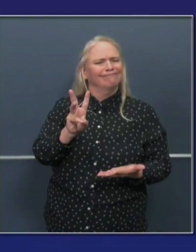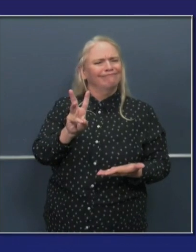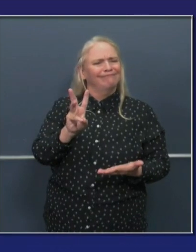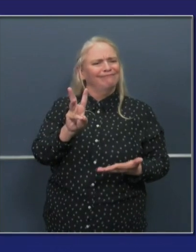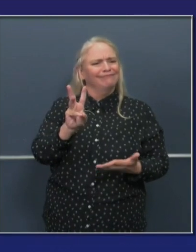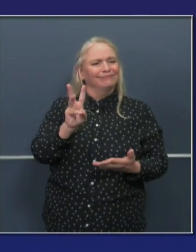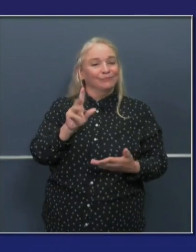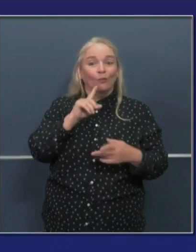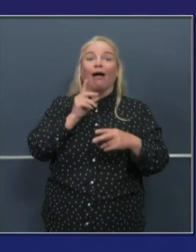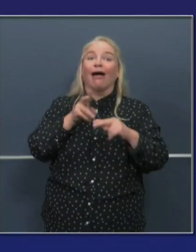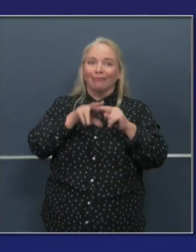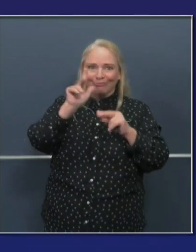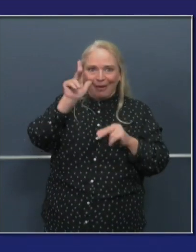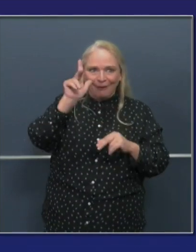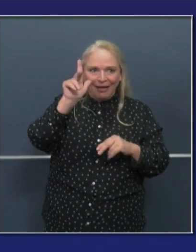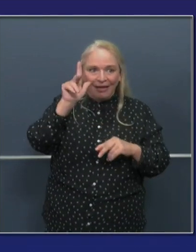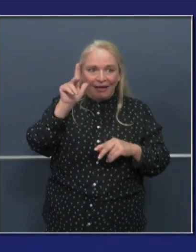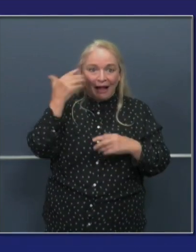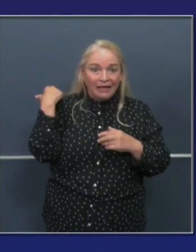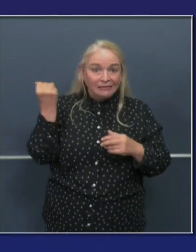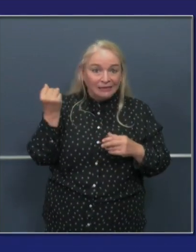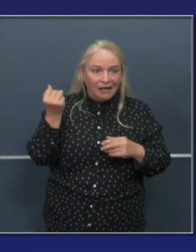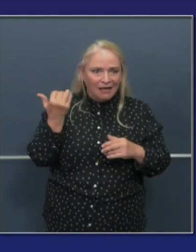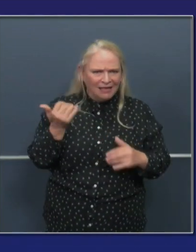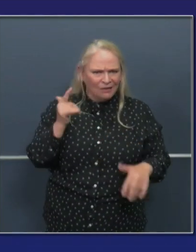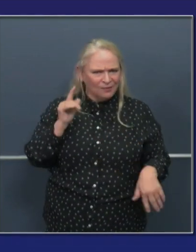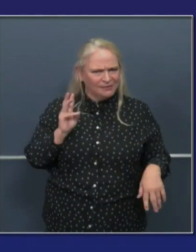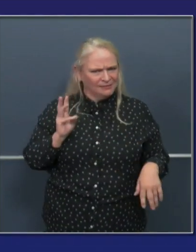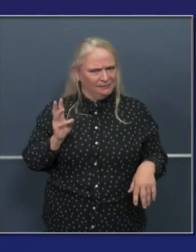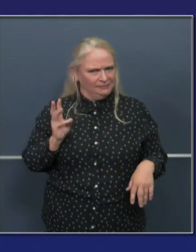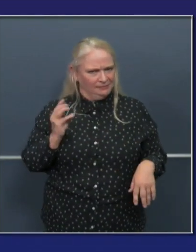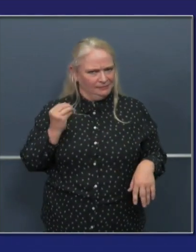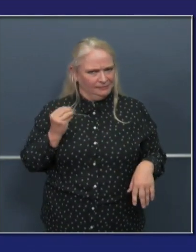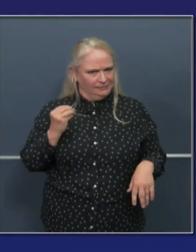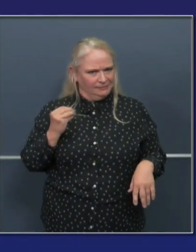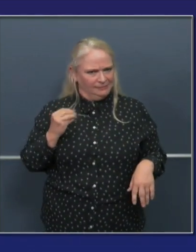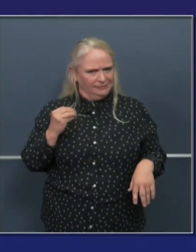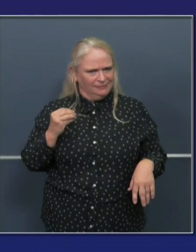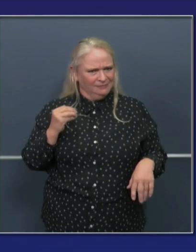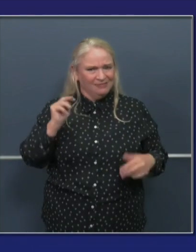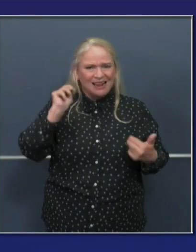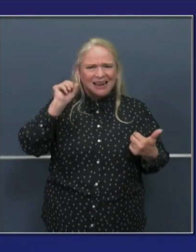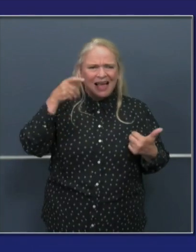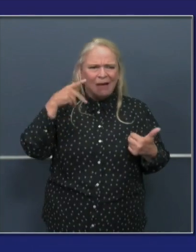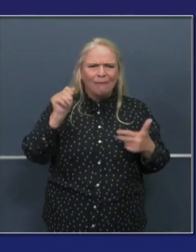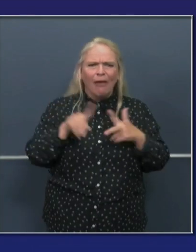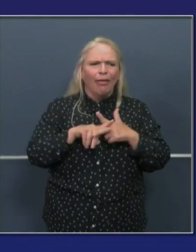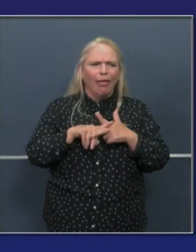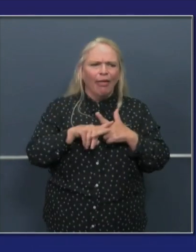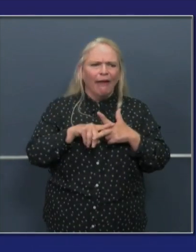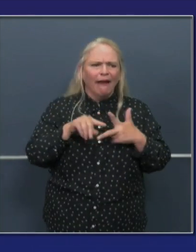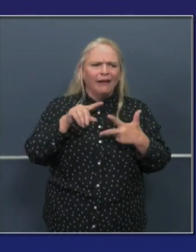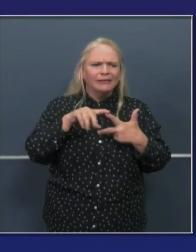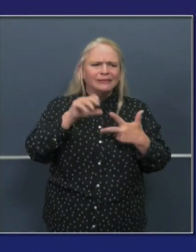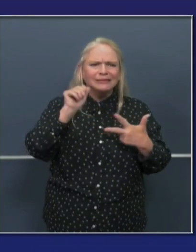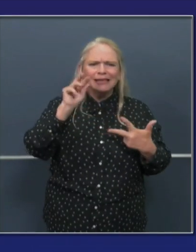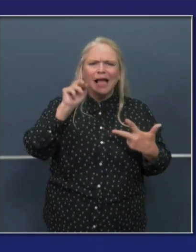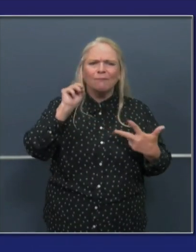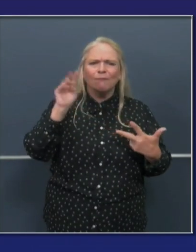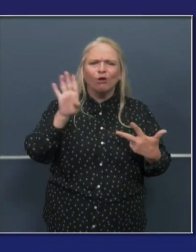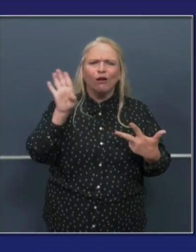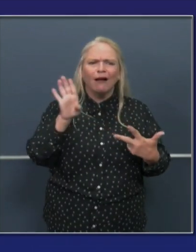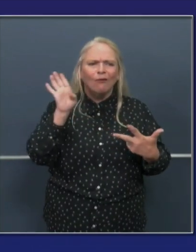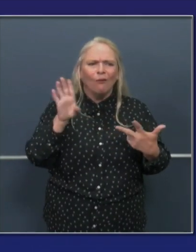when I was with you on Saturday, 26 now with Napa, San Benito, and Yolo County now on the list. Remember, the monitoring list